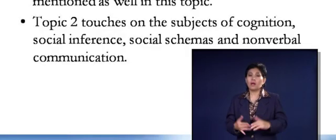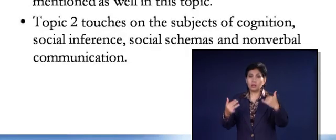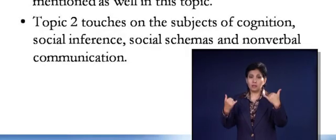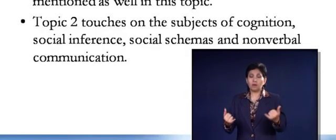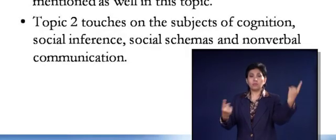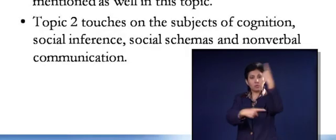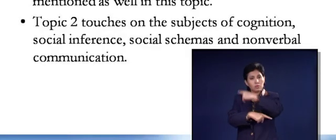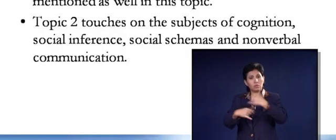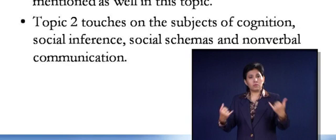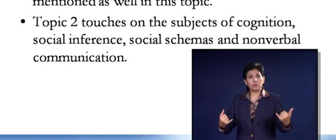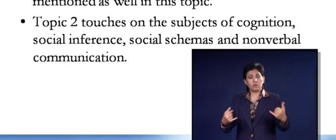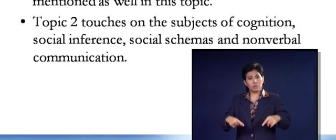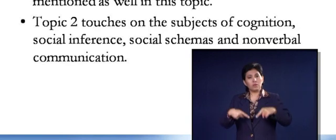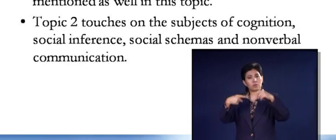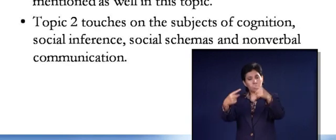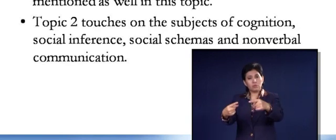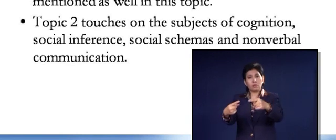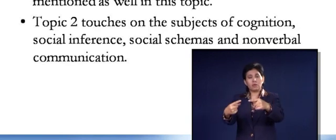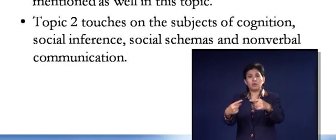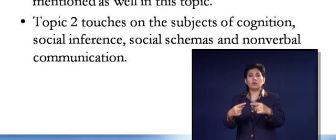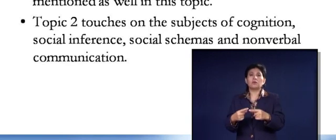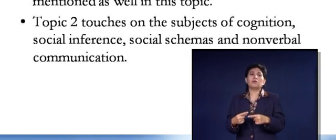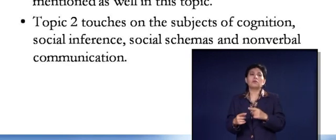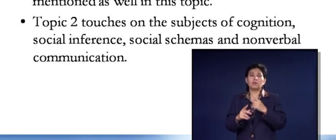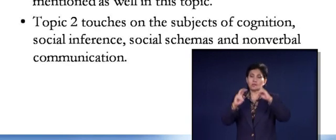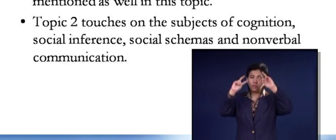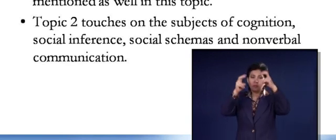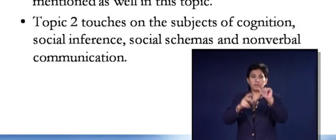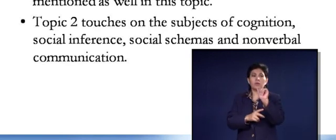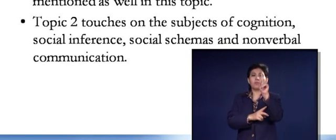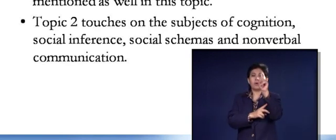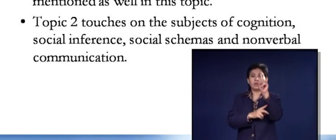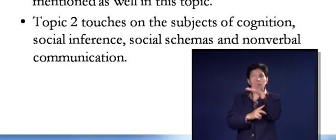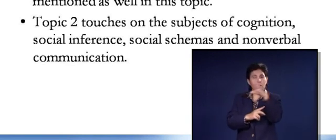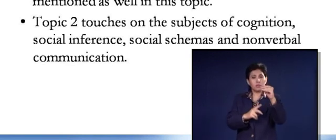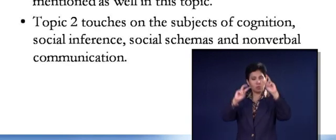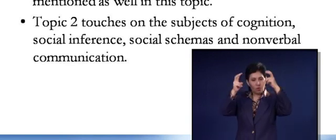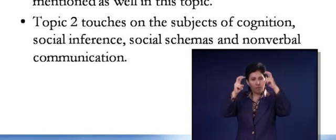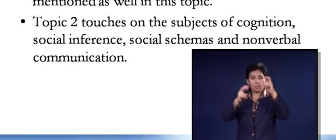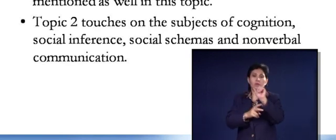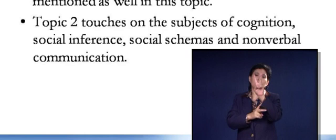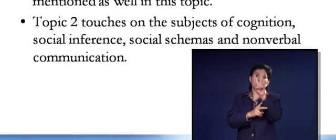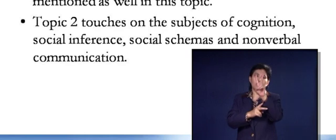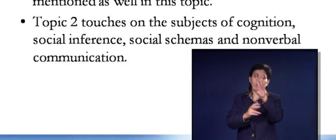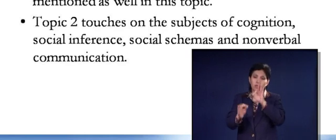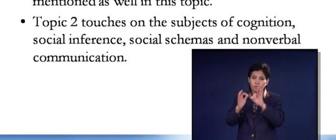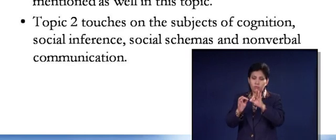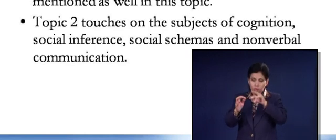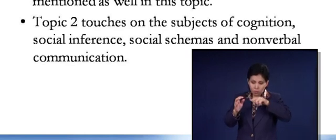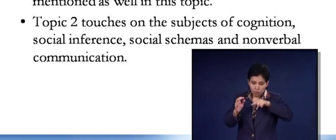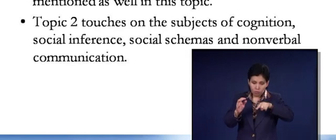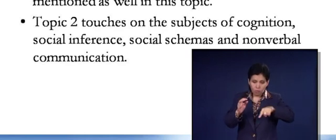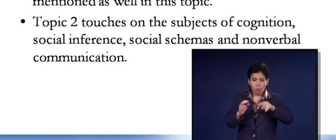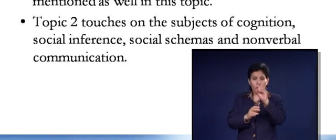Now, today we'll go on to two topics, the topic 1 and the topic 2. If you refer to